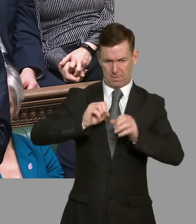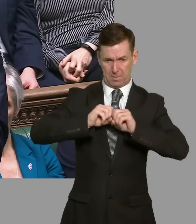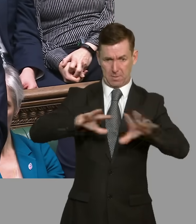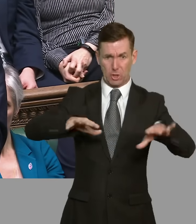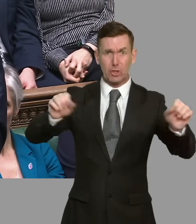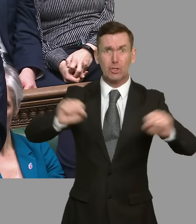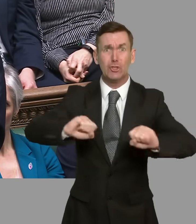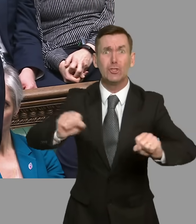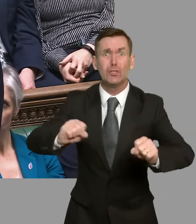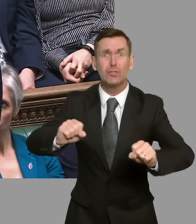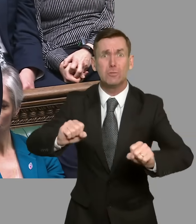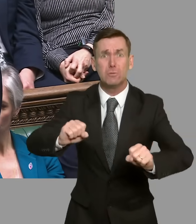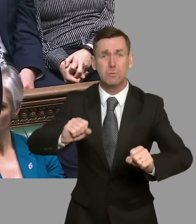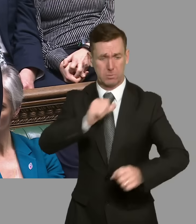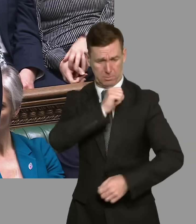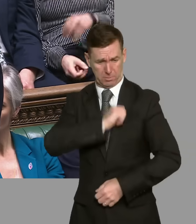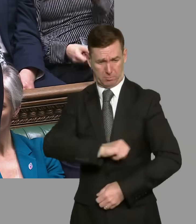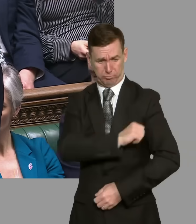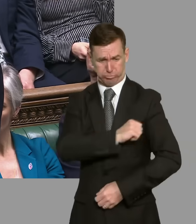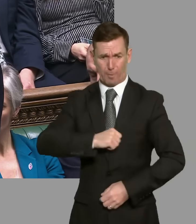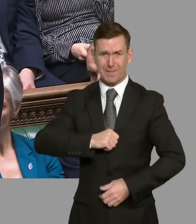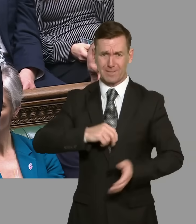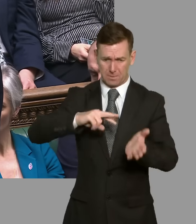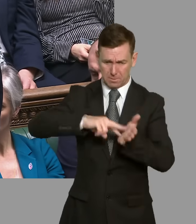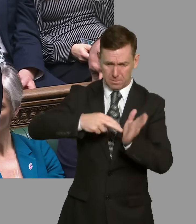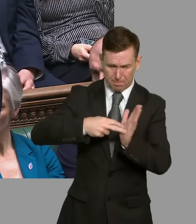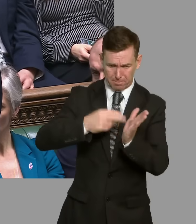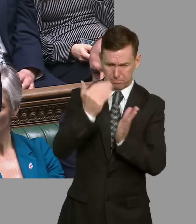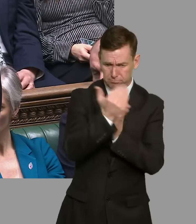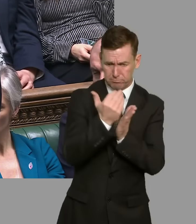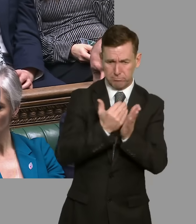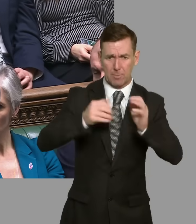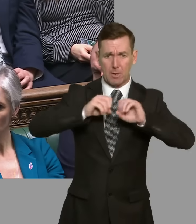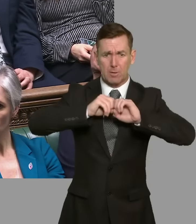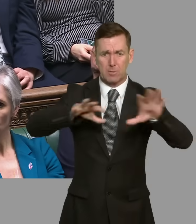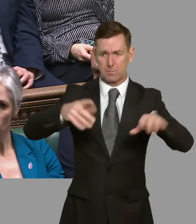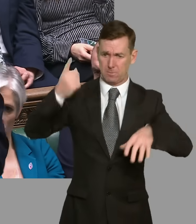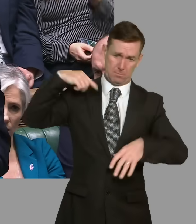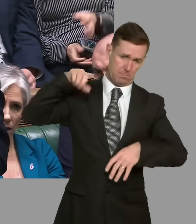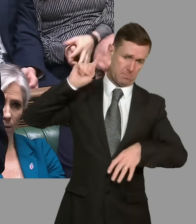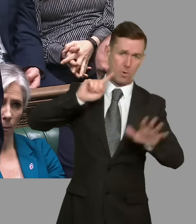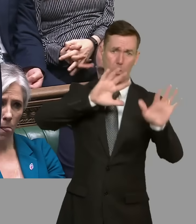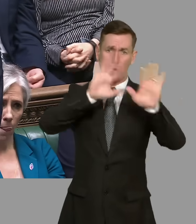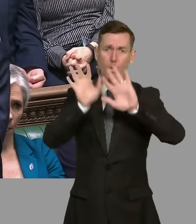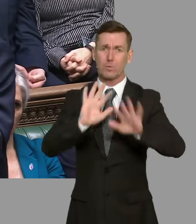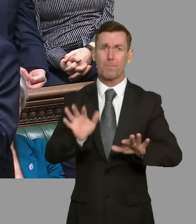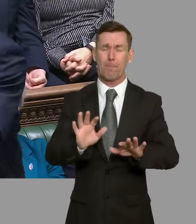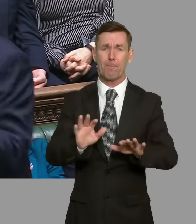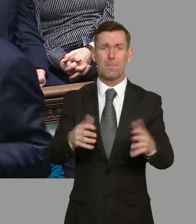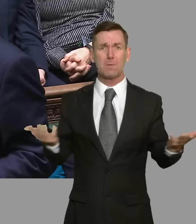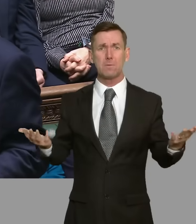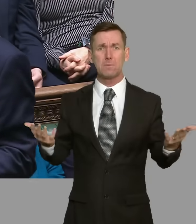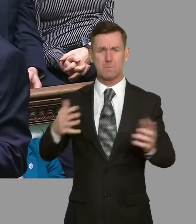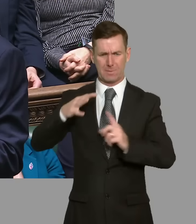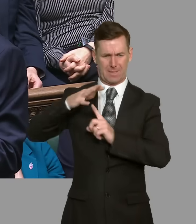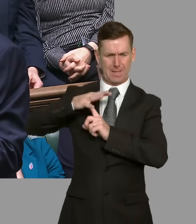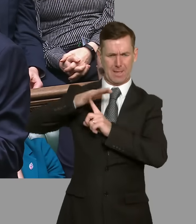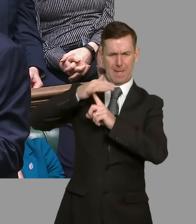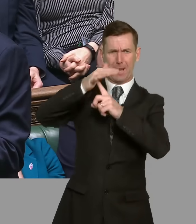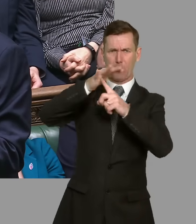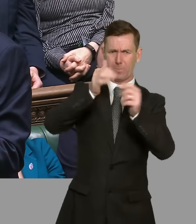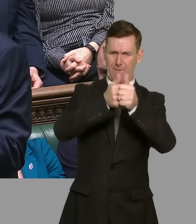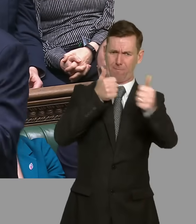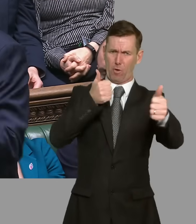critical industries like helicopter manufacturing based in Yeovil at risk. Putin is waging a war